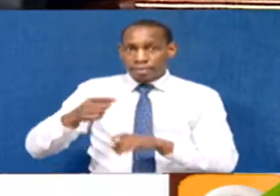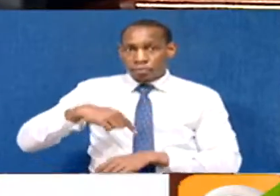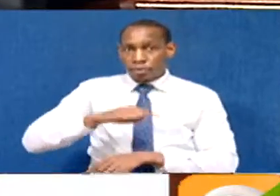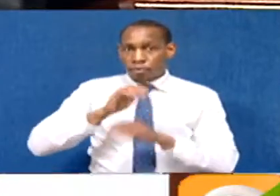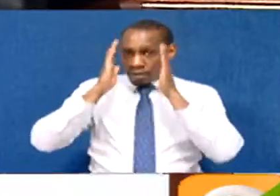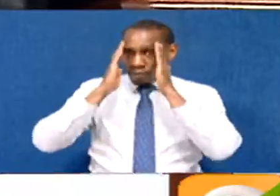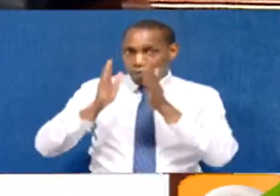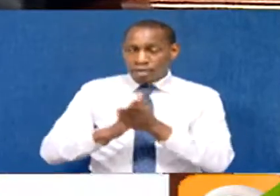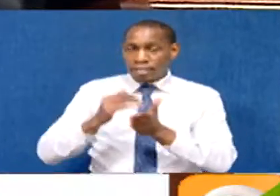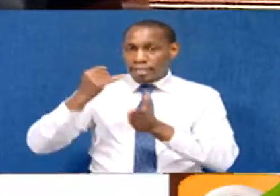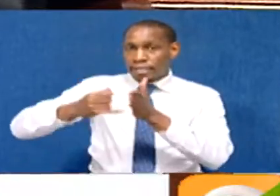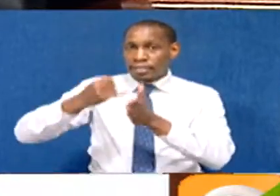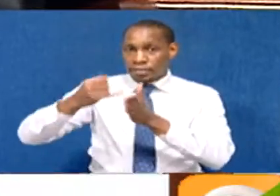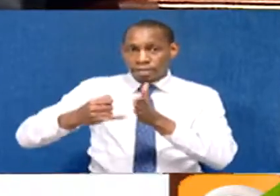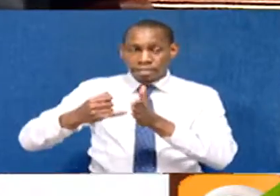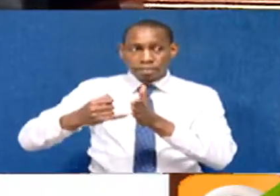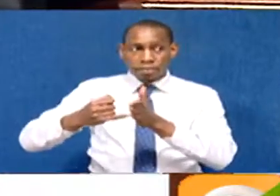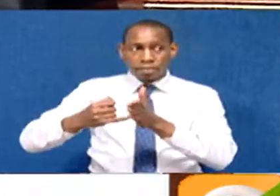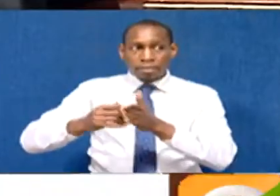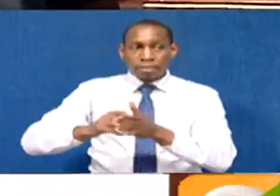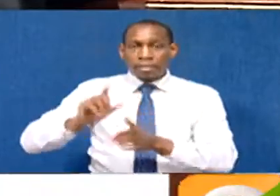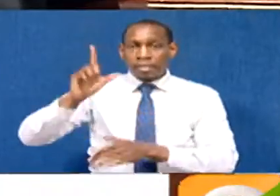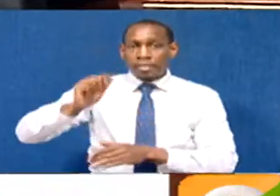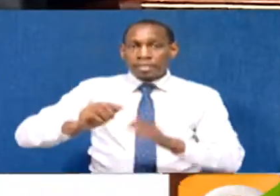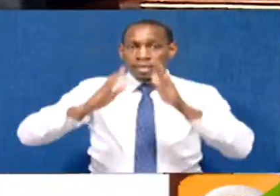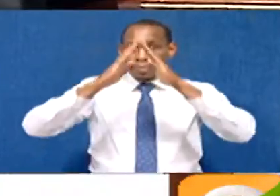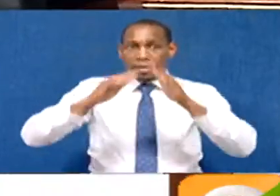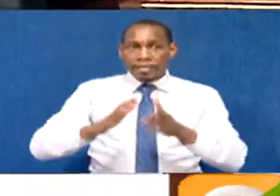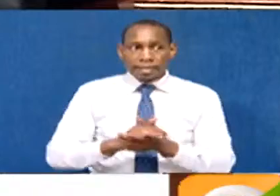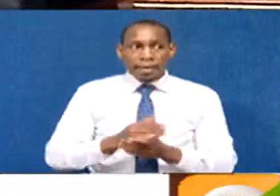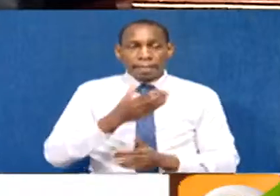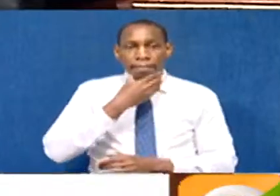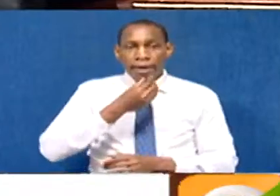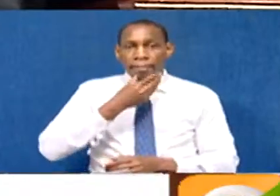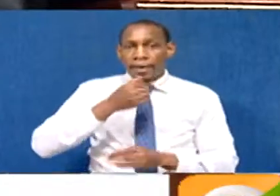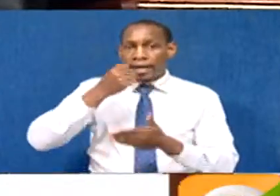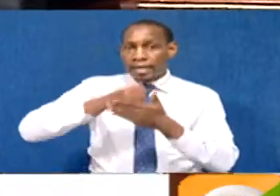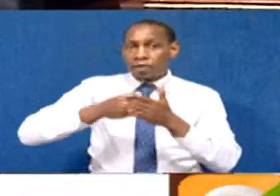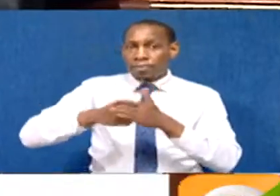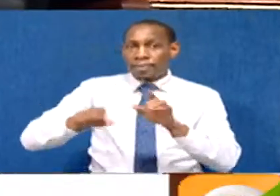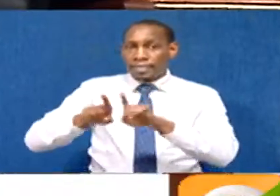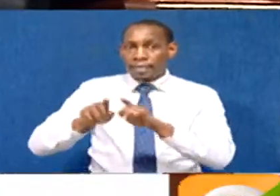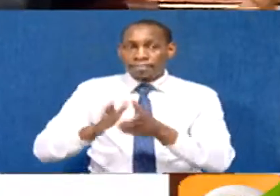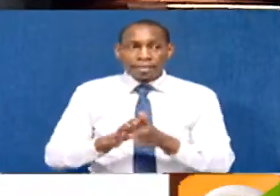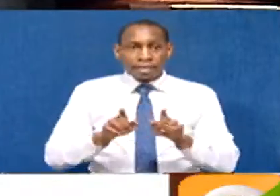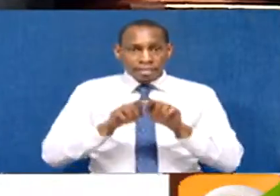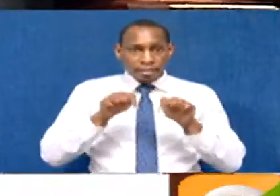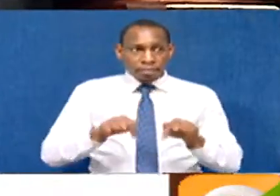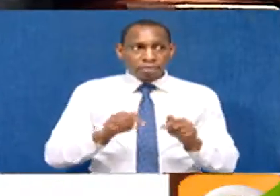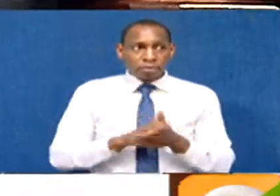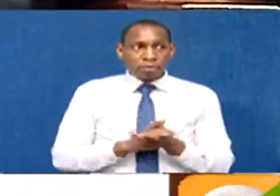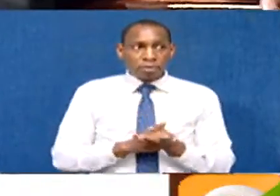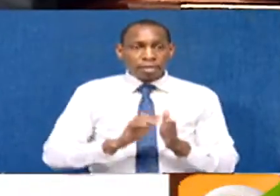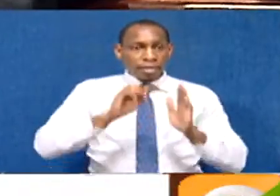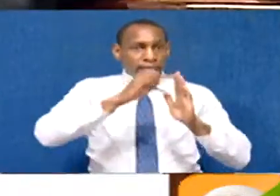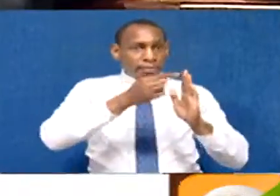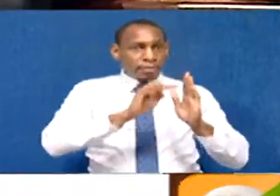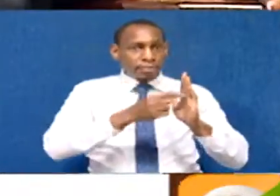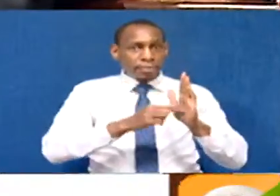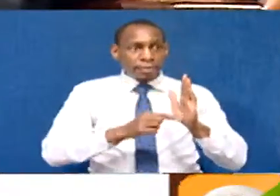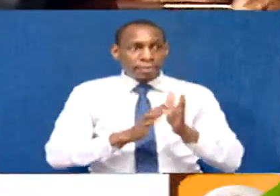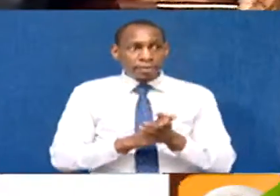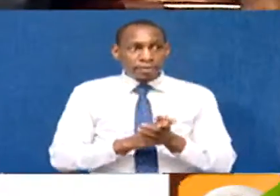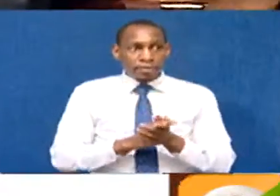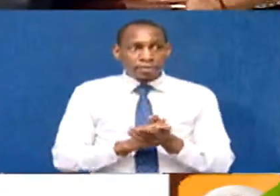on industrialization, affordable housing. Baba is big on those as well. Yeah. Today, I just outlined but a